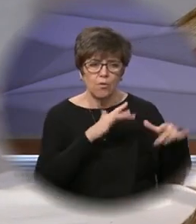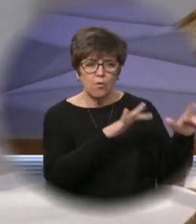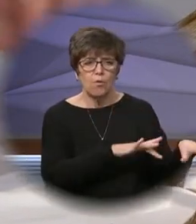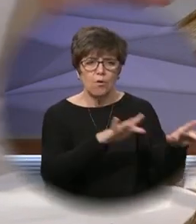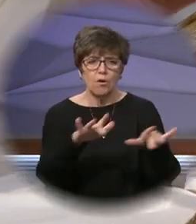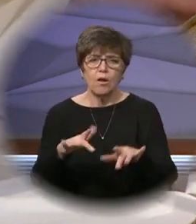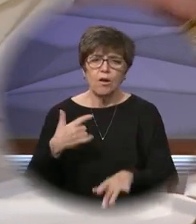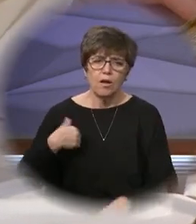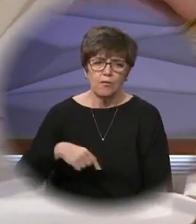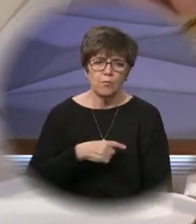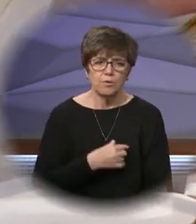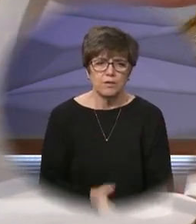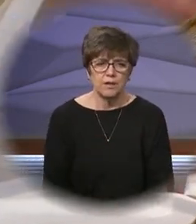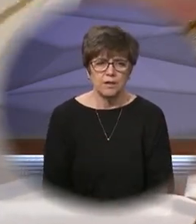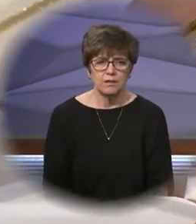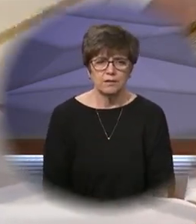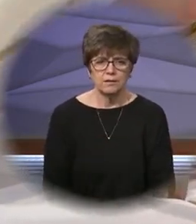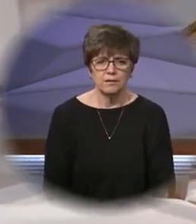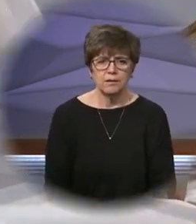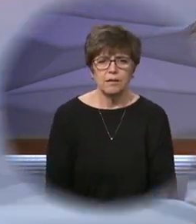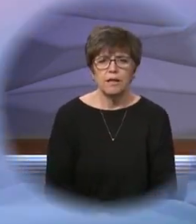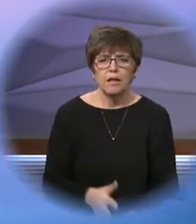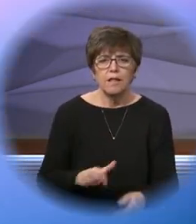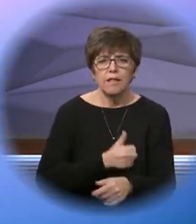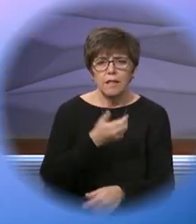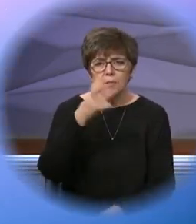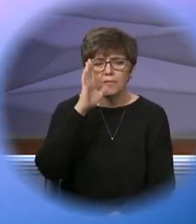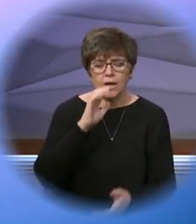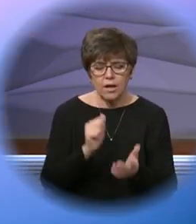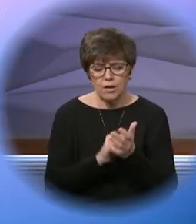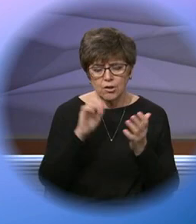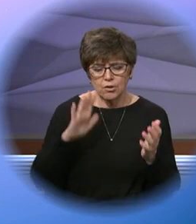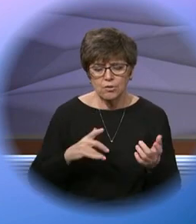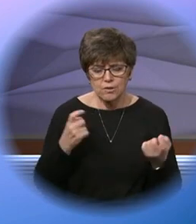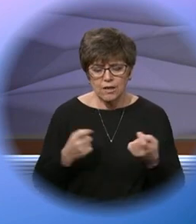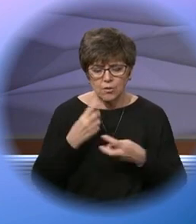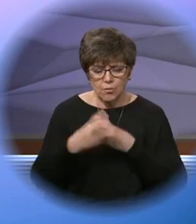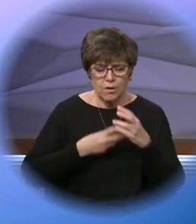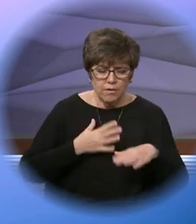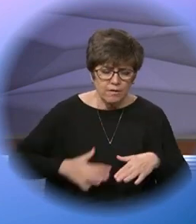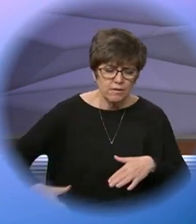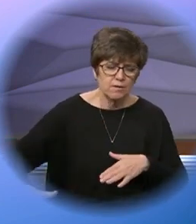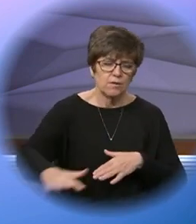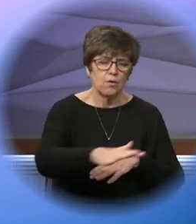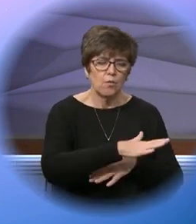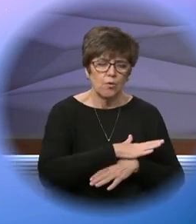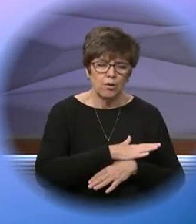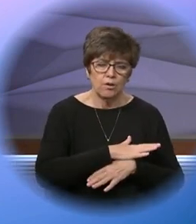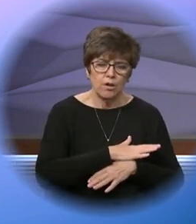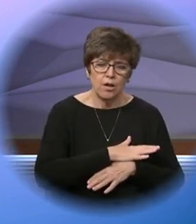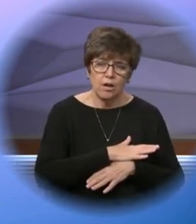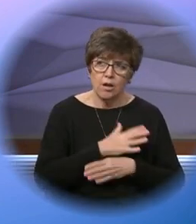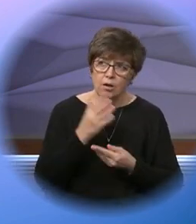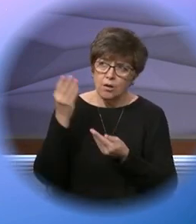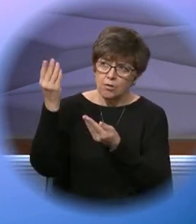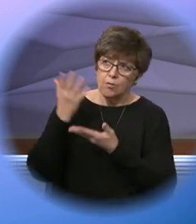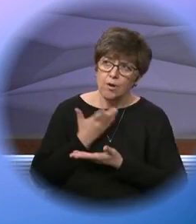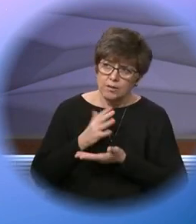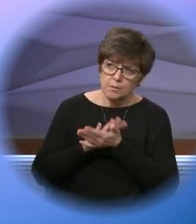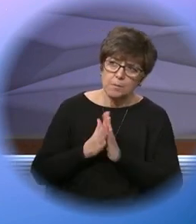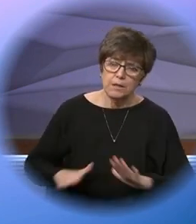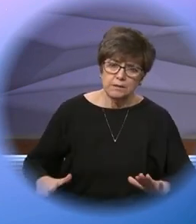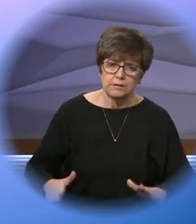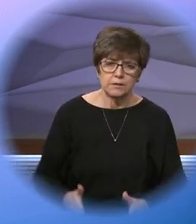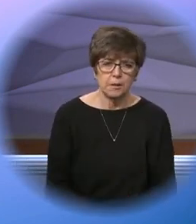sins of the world. Have mercy on us. Lamb of God, you take away the sins of the world. Grant